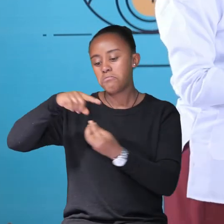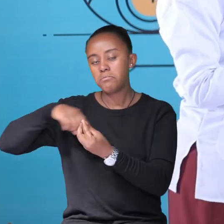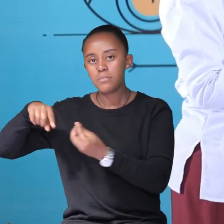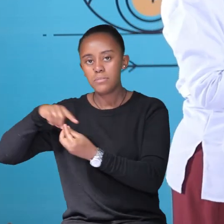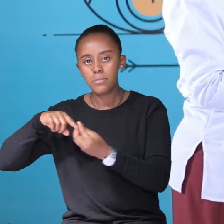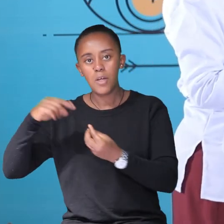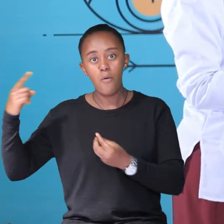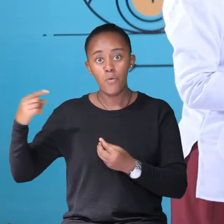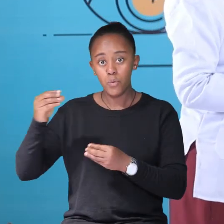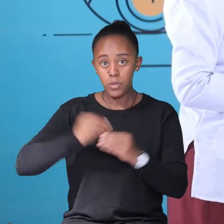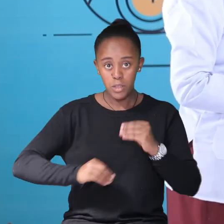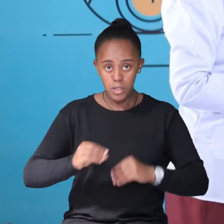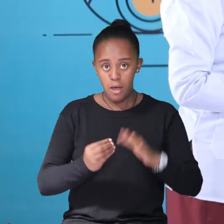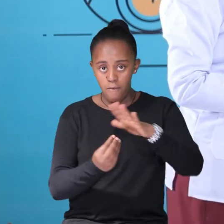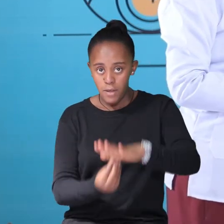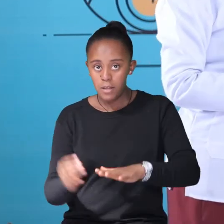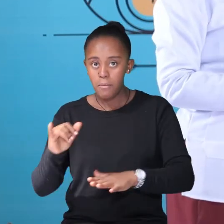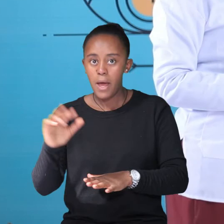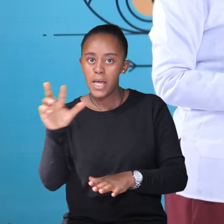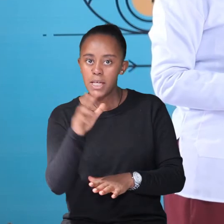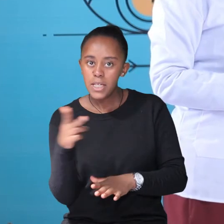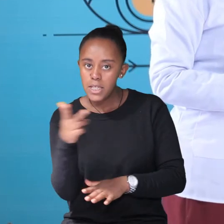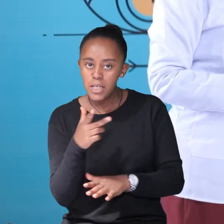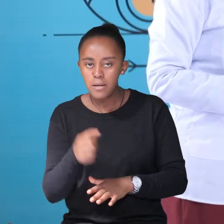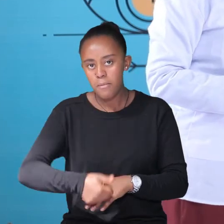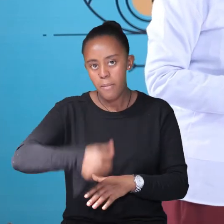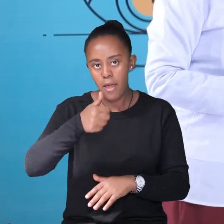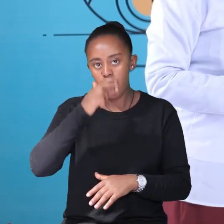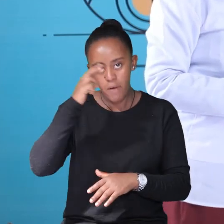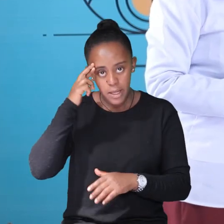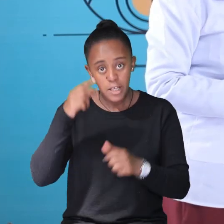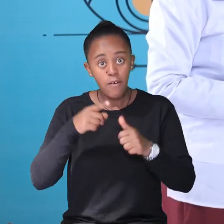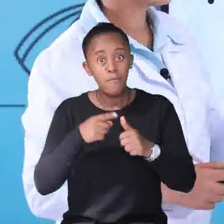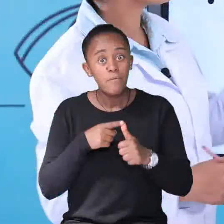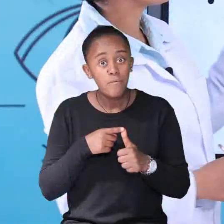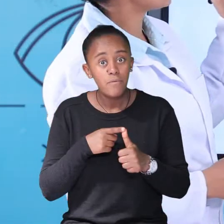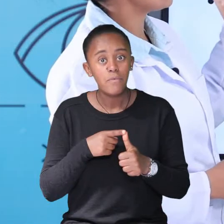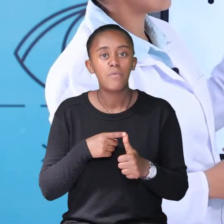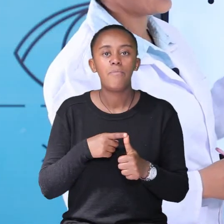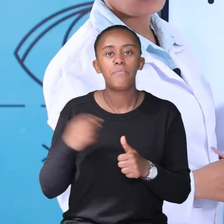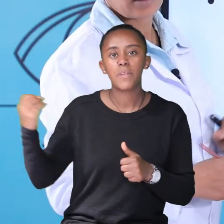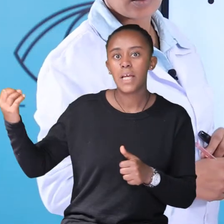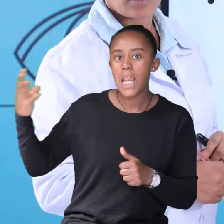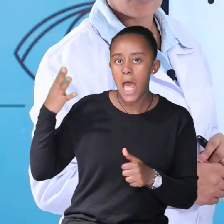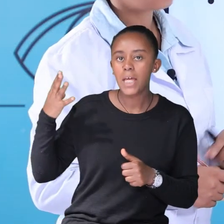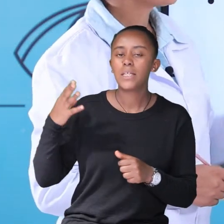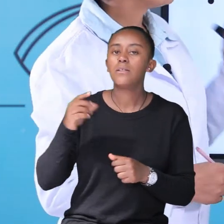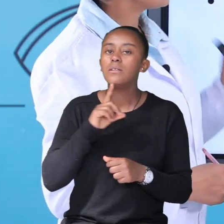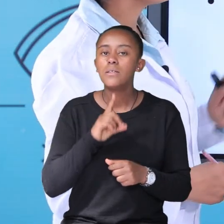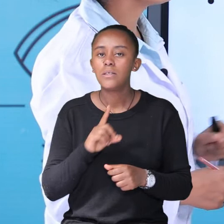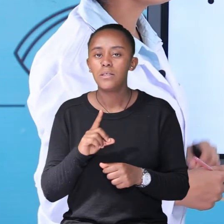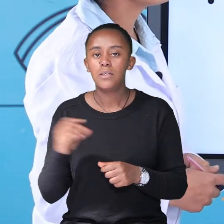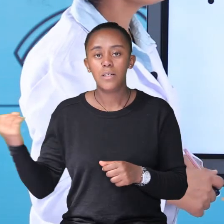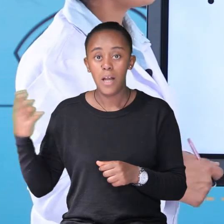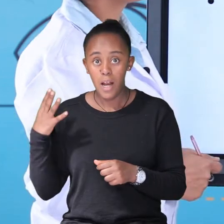environments, photosynthesis can be affected by three main factors. The first one is light intensity.